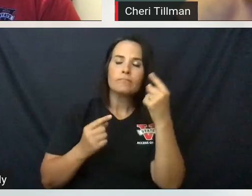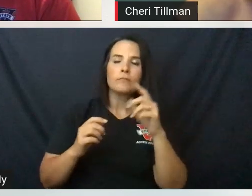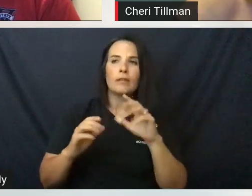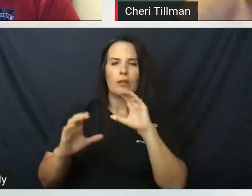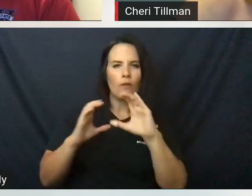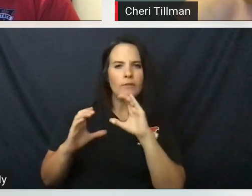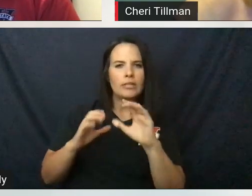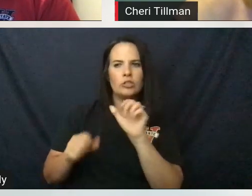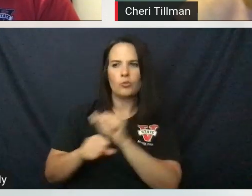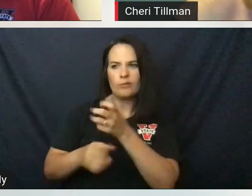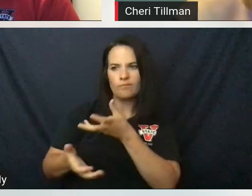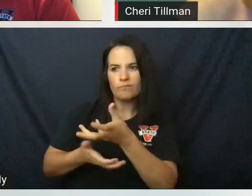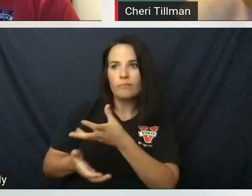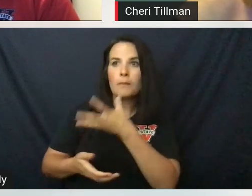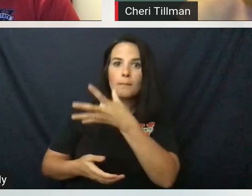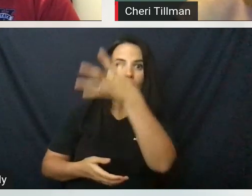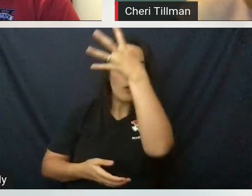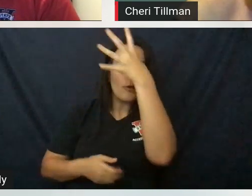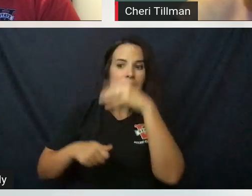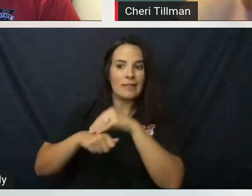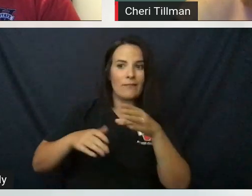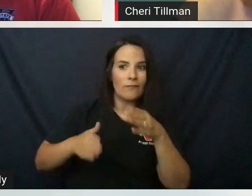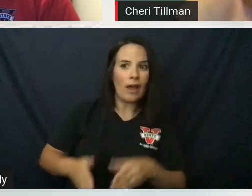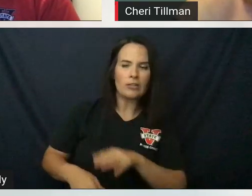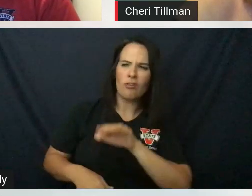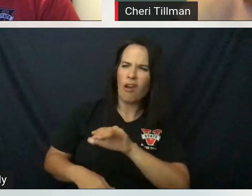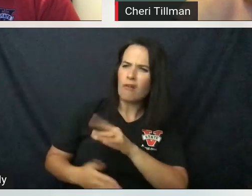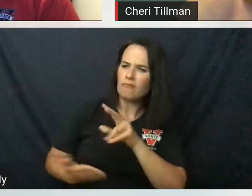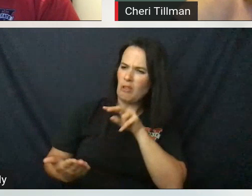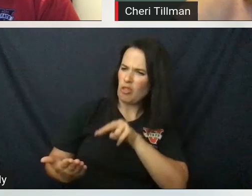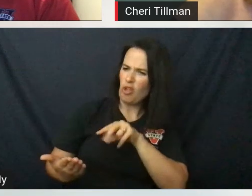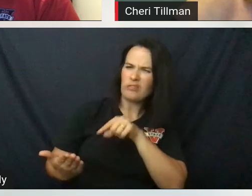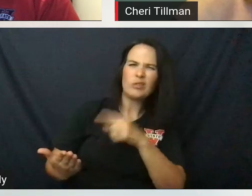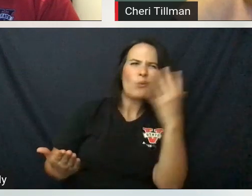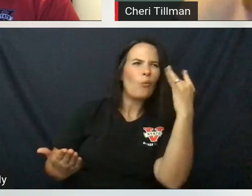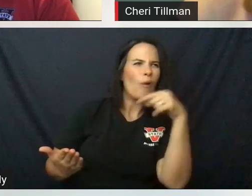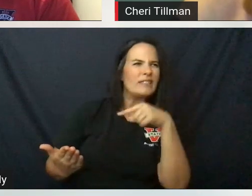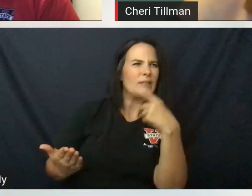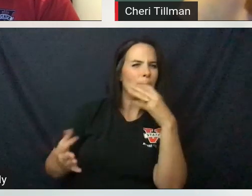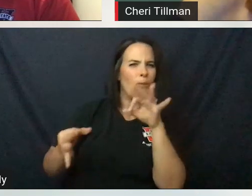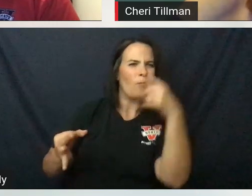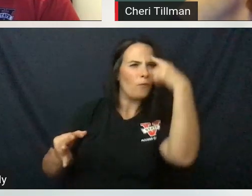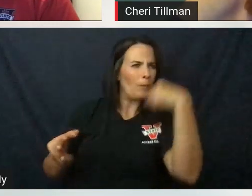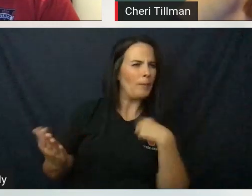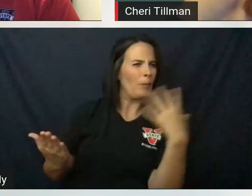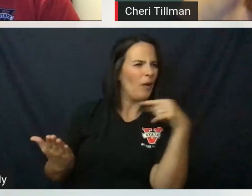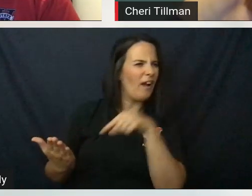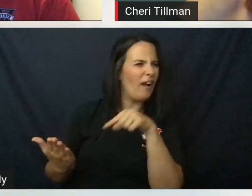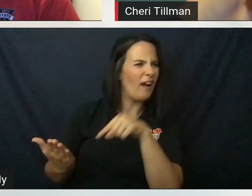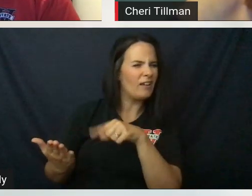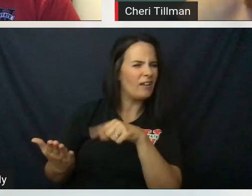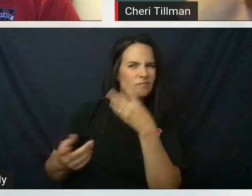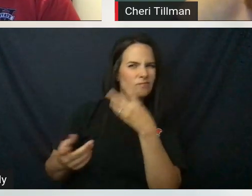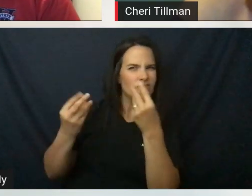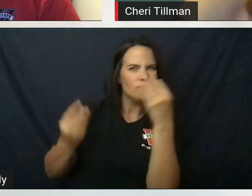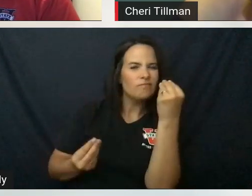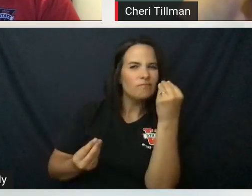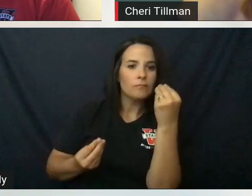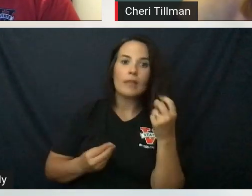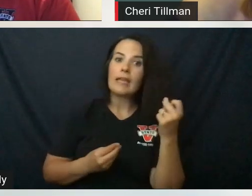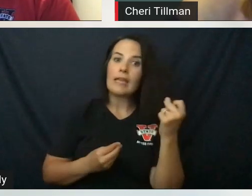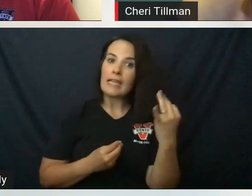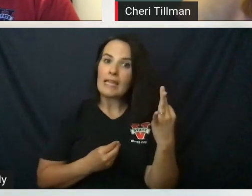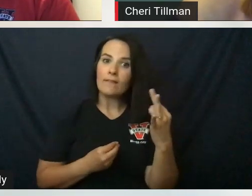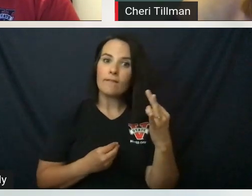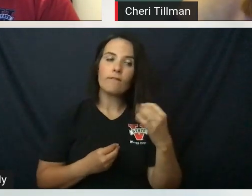advisor, perhaps even their parents, going, hey, we need to look into this a little bit more. But if I was coming in pretty